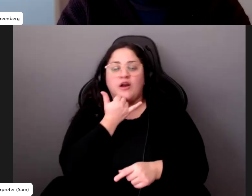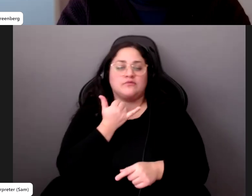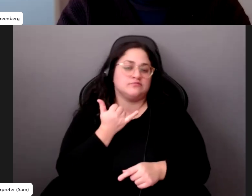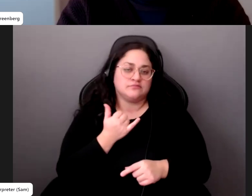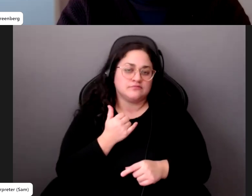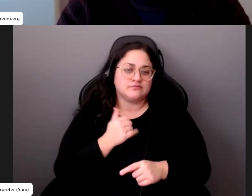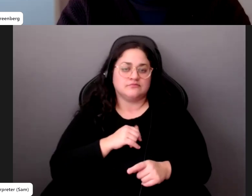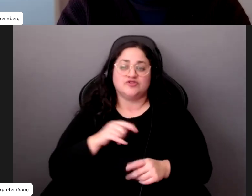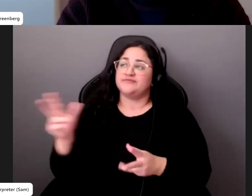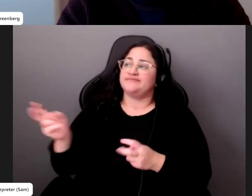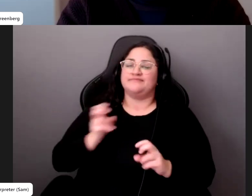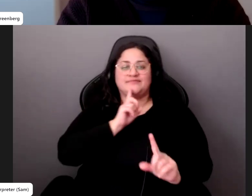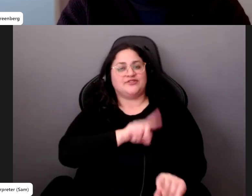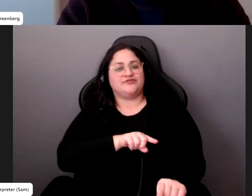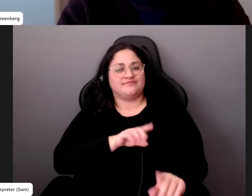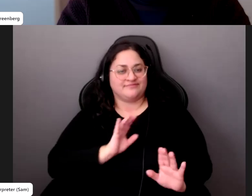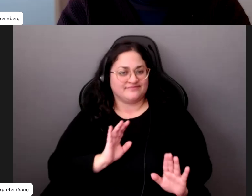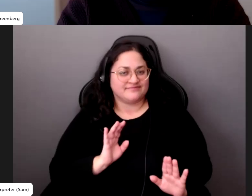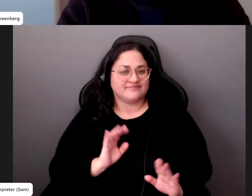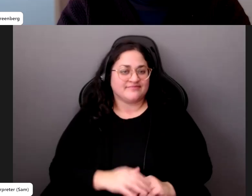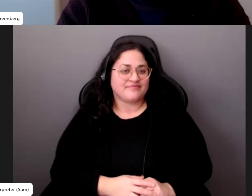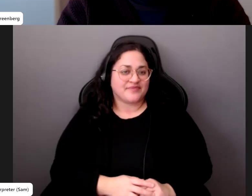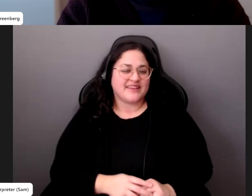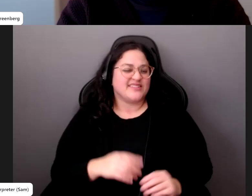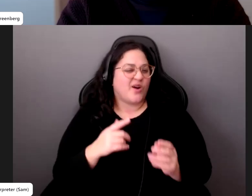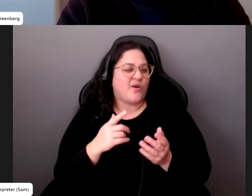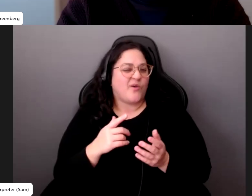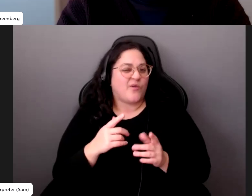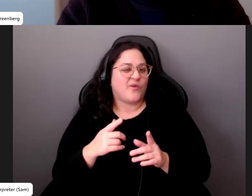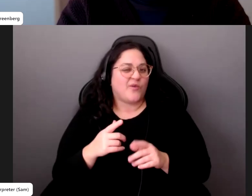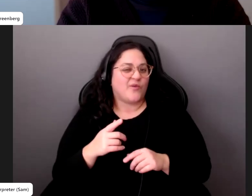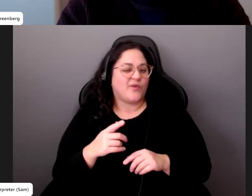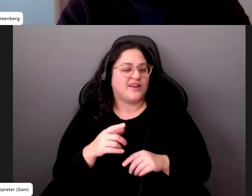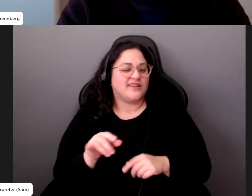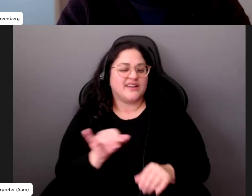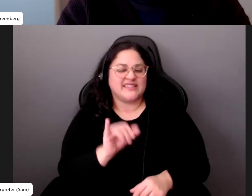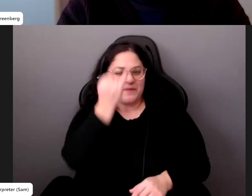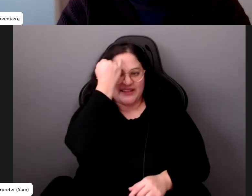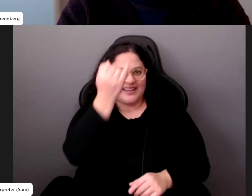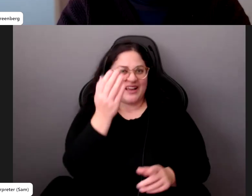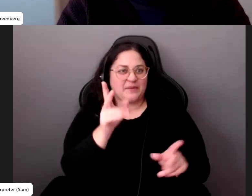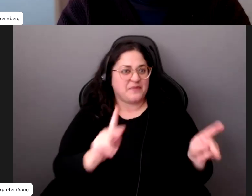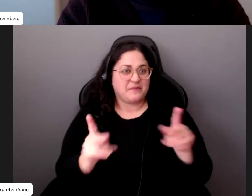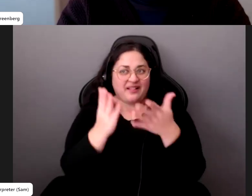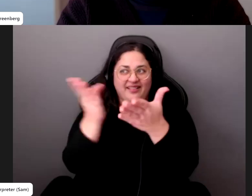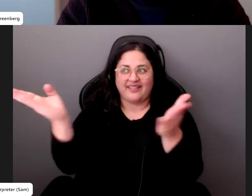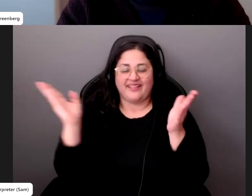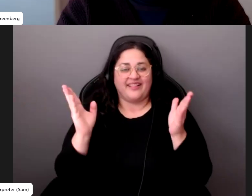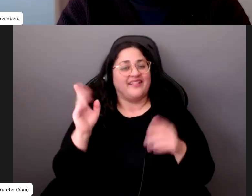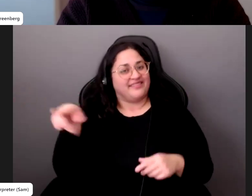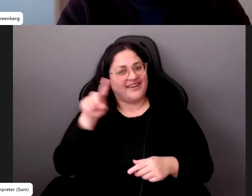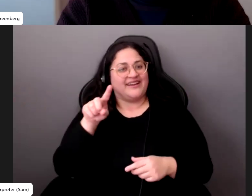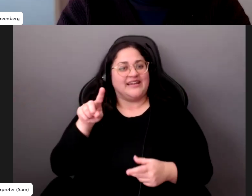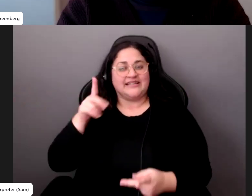results that bring these biases over. They're no different than the biases you'd find in people, by the way. They're the same biases.